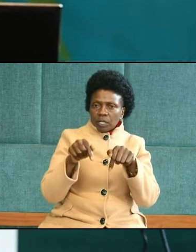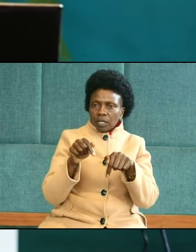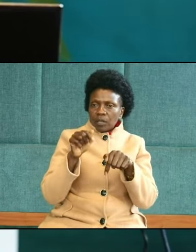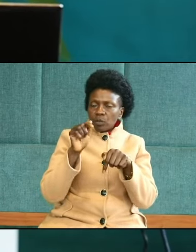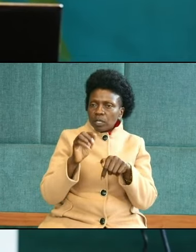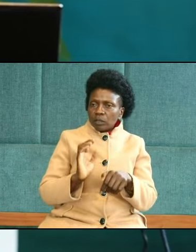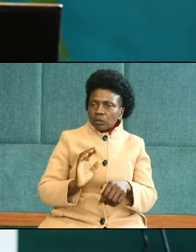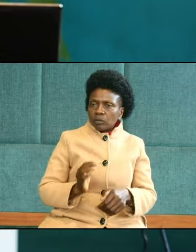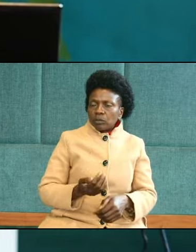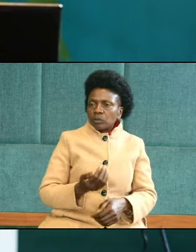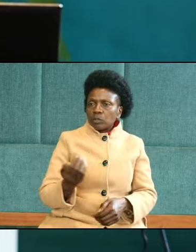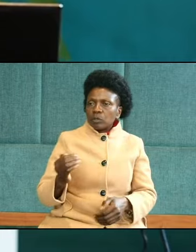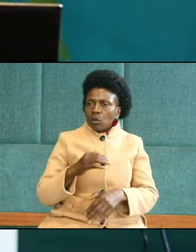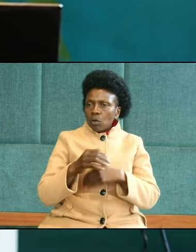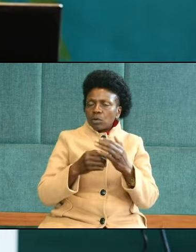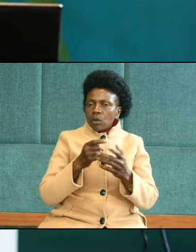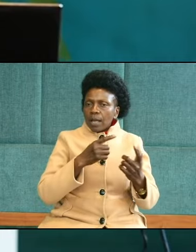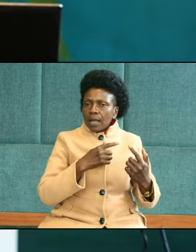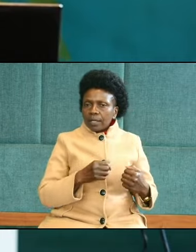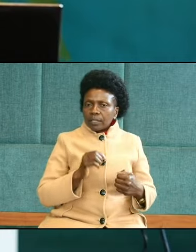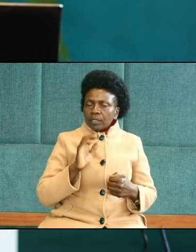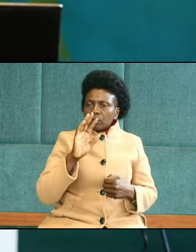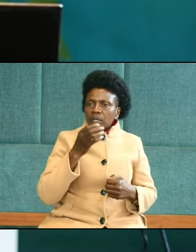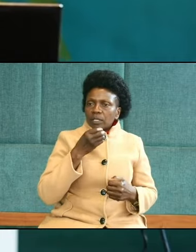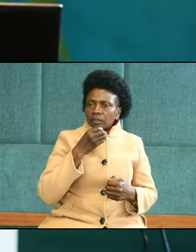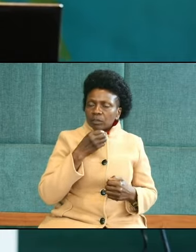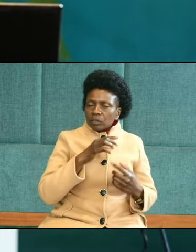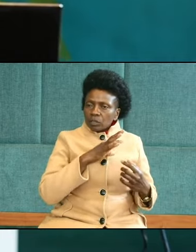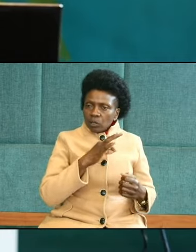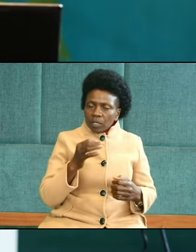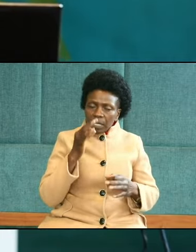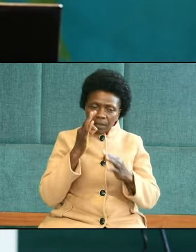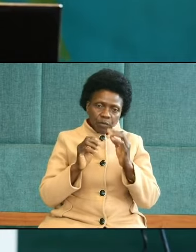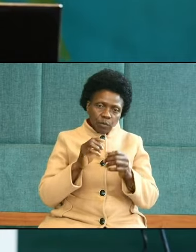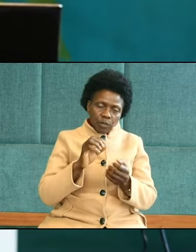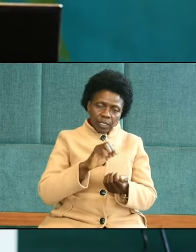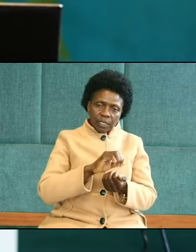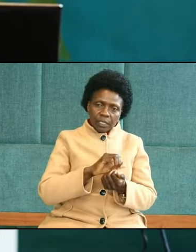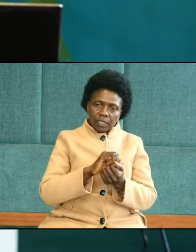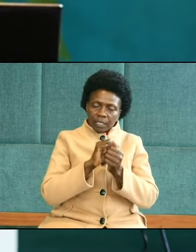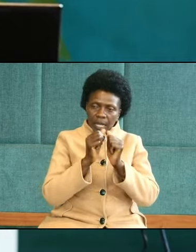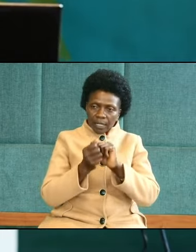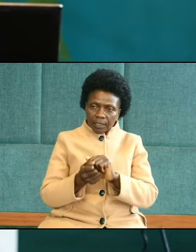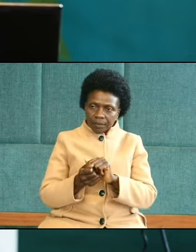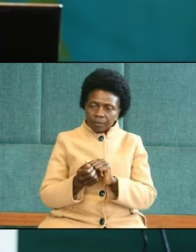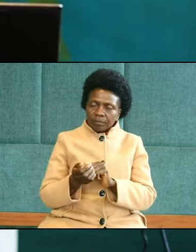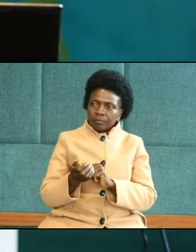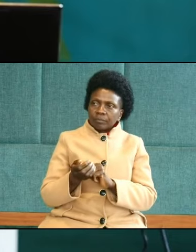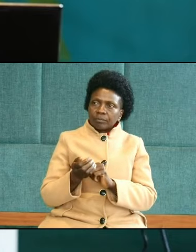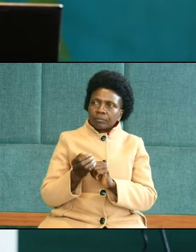your children with all your heart and with all your soul. Now, if you return, let's skip down to verse 8. You can read all the rest later on. And you